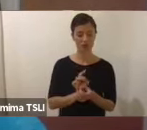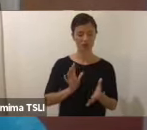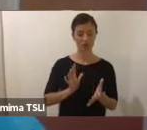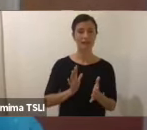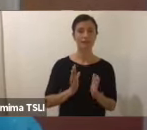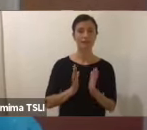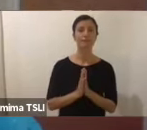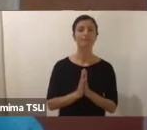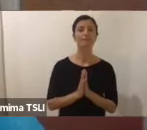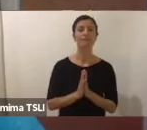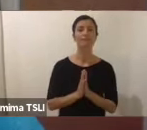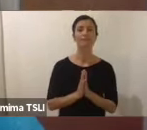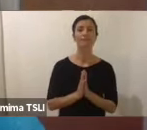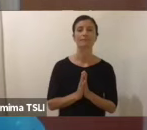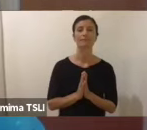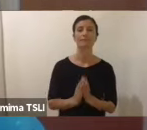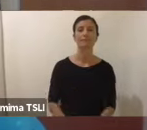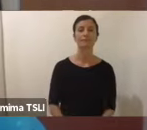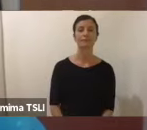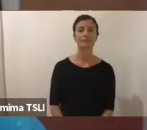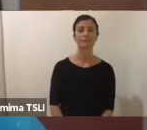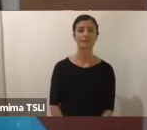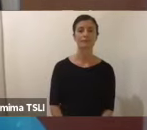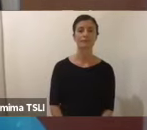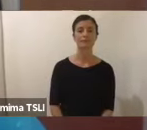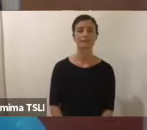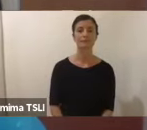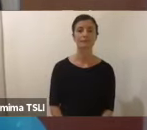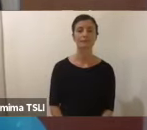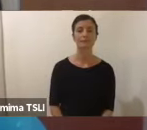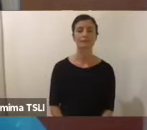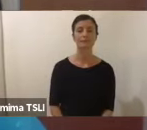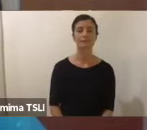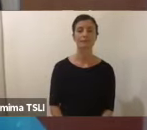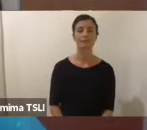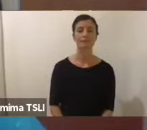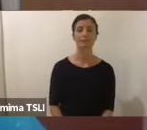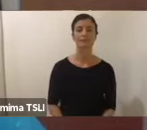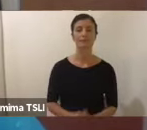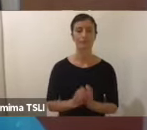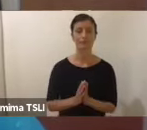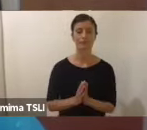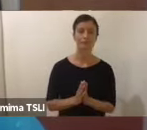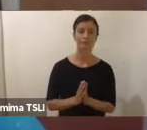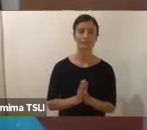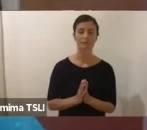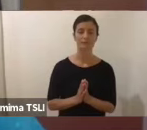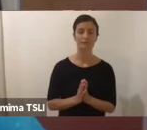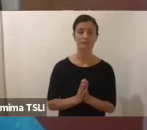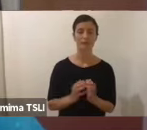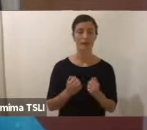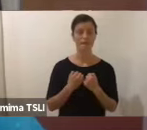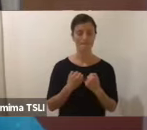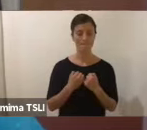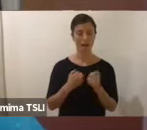may the merit gained in my acting bus go to the alleviation of the suffering of all beings